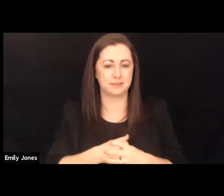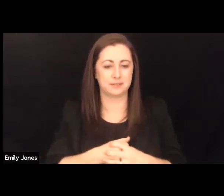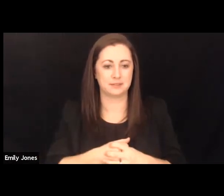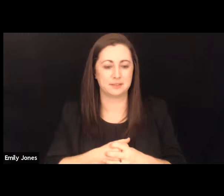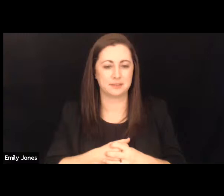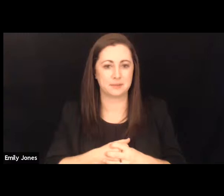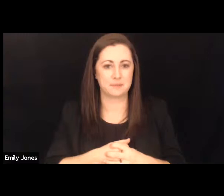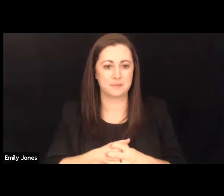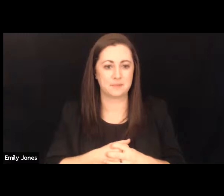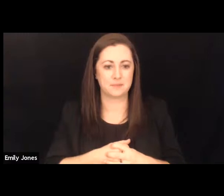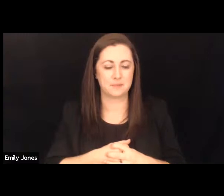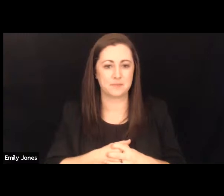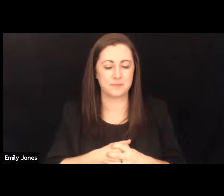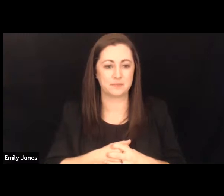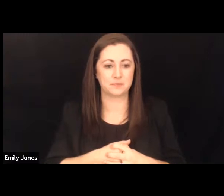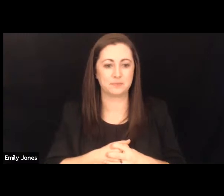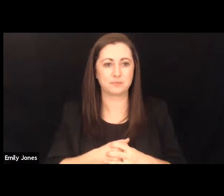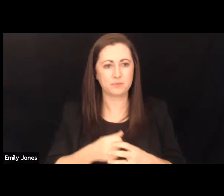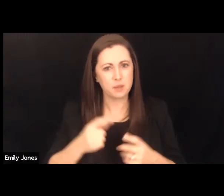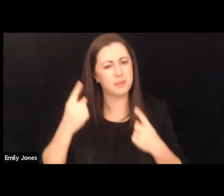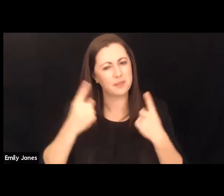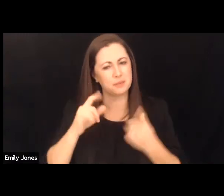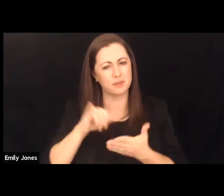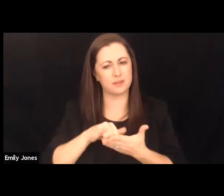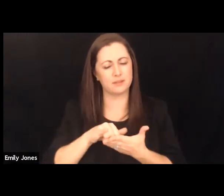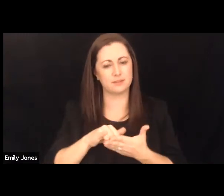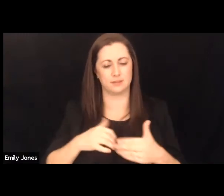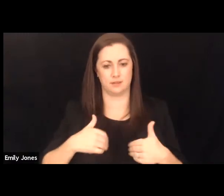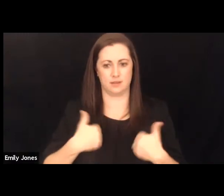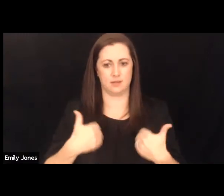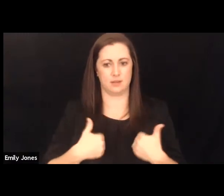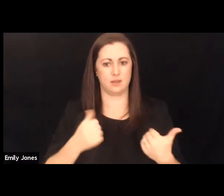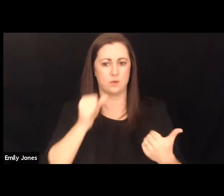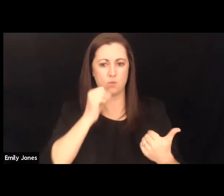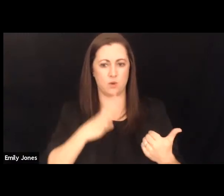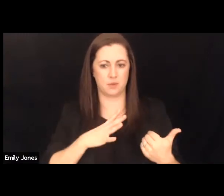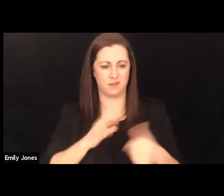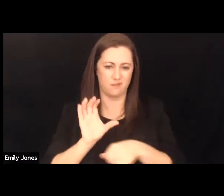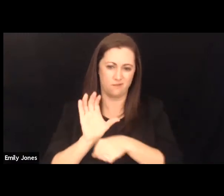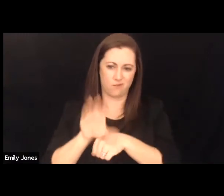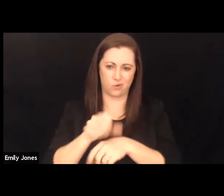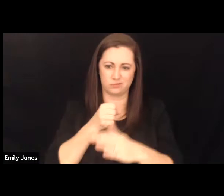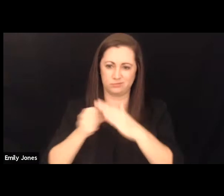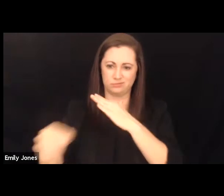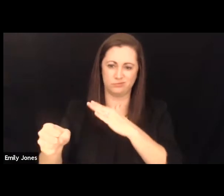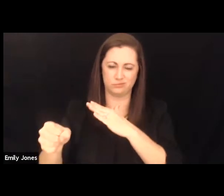this. Here was a young woman shunted into a dead-end job